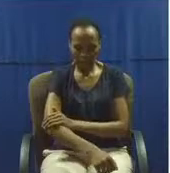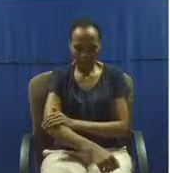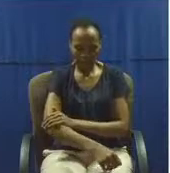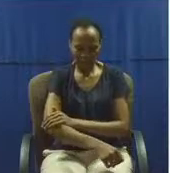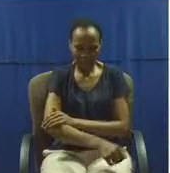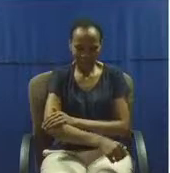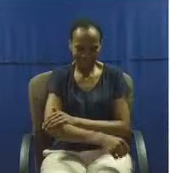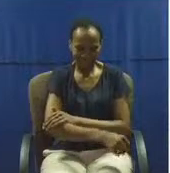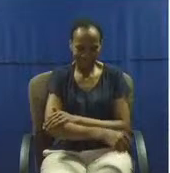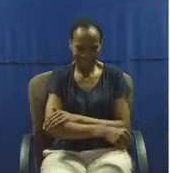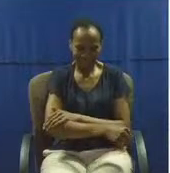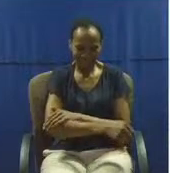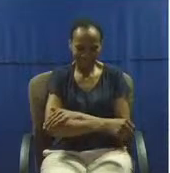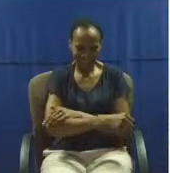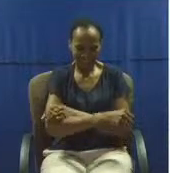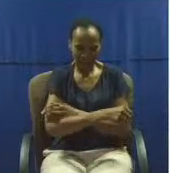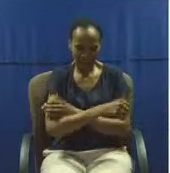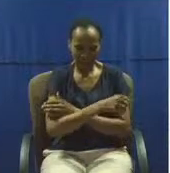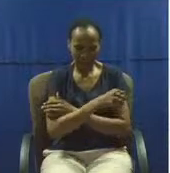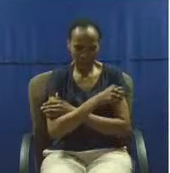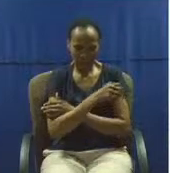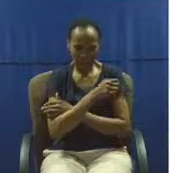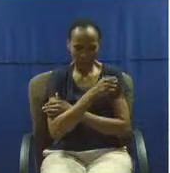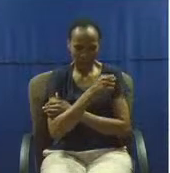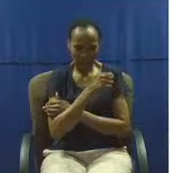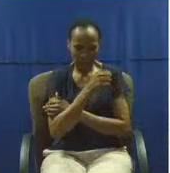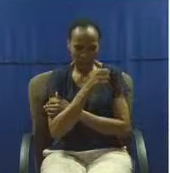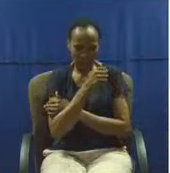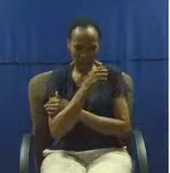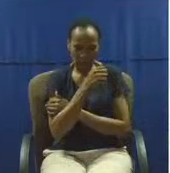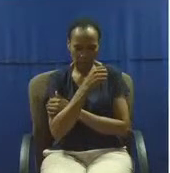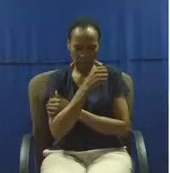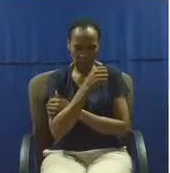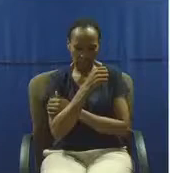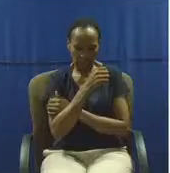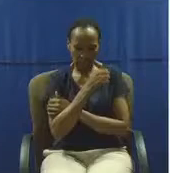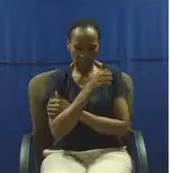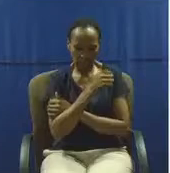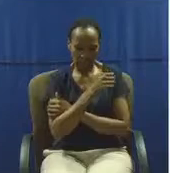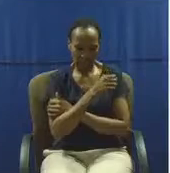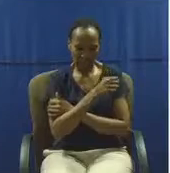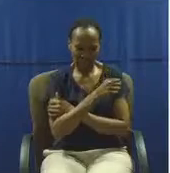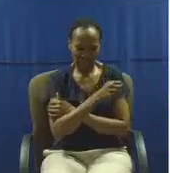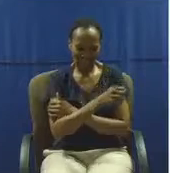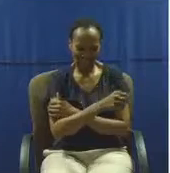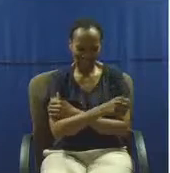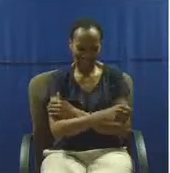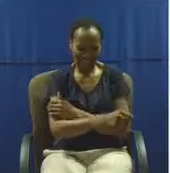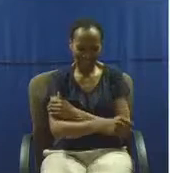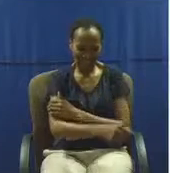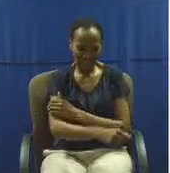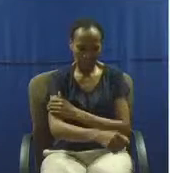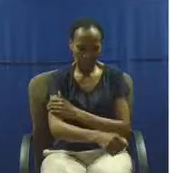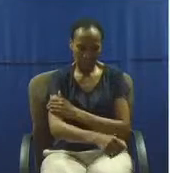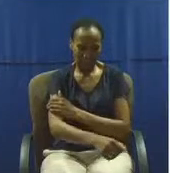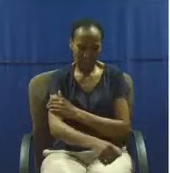your capacity or your constitutional powers to appoint any cabinet. With this power that you go around,